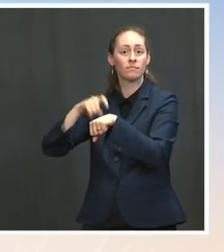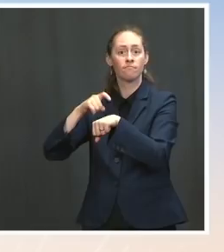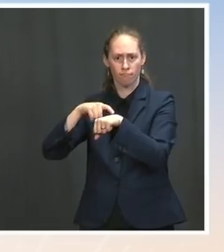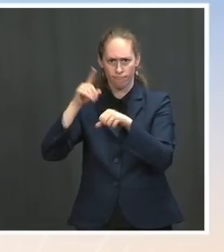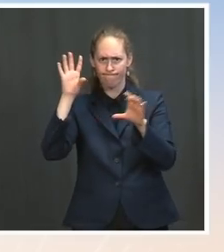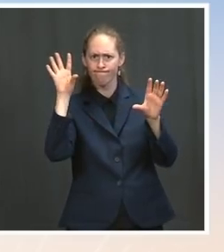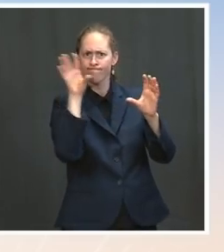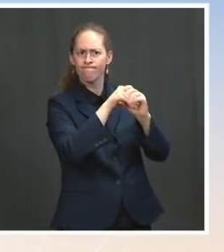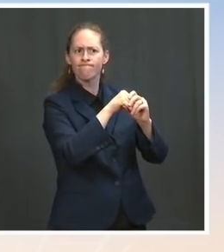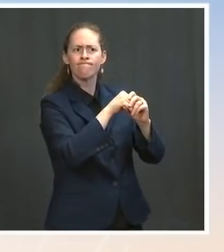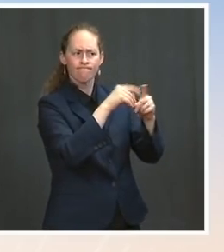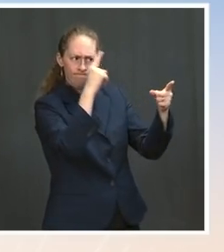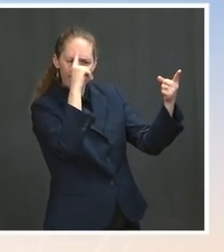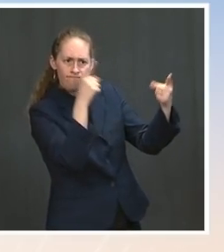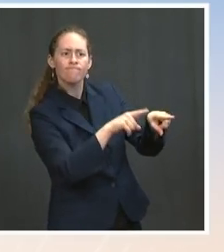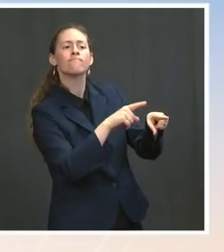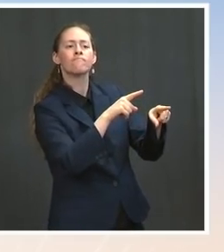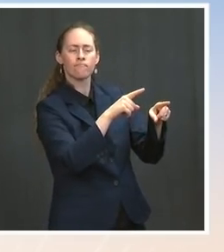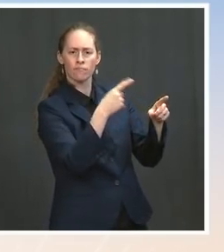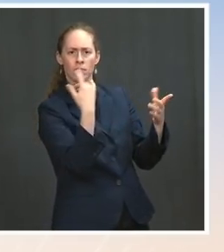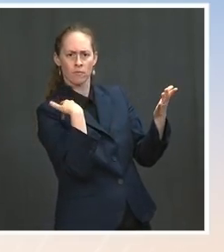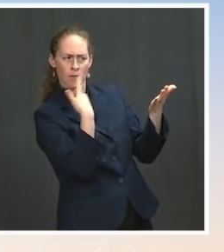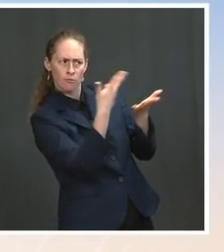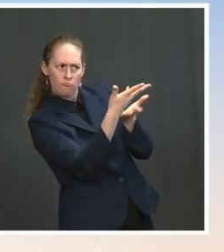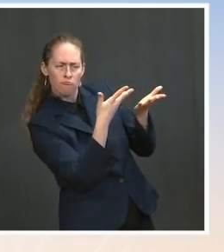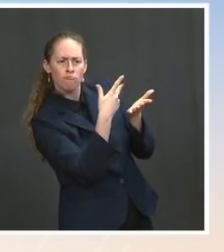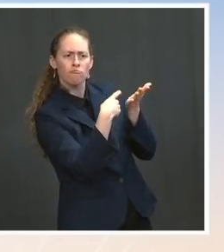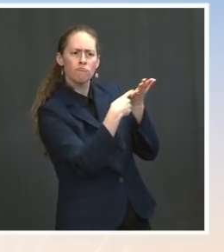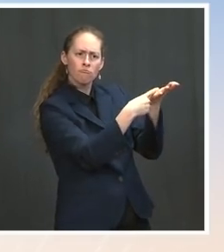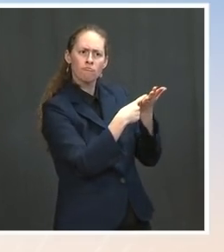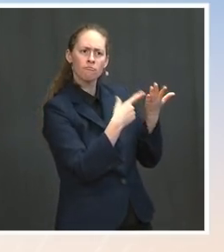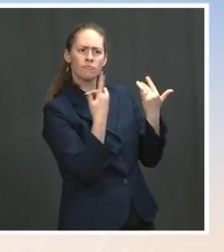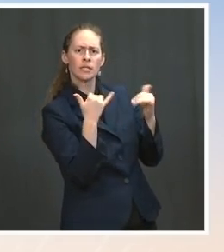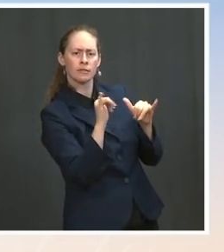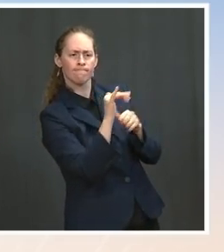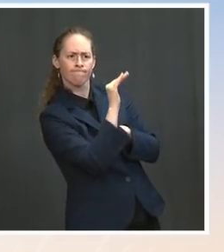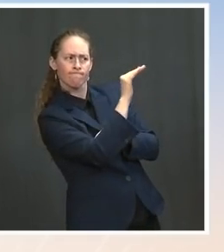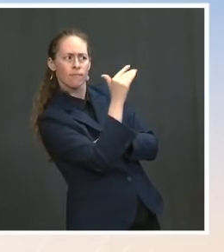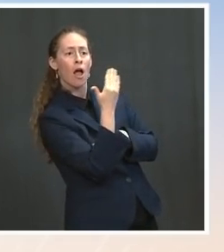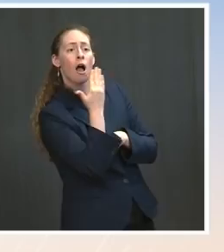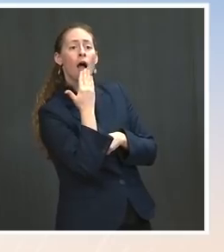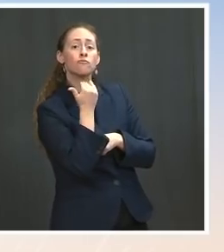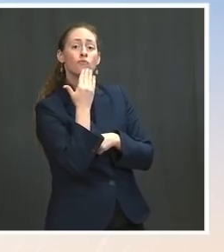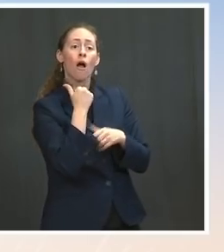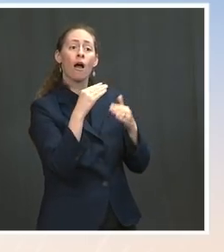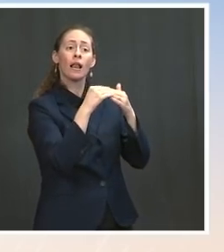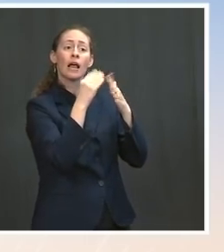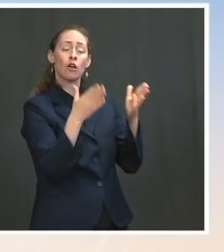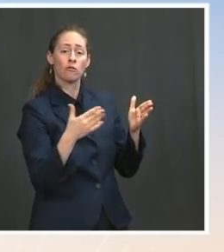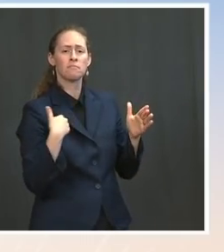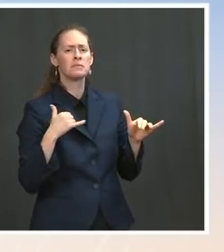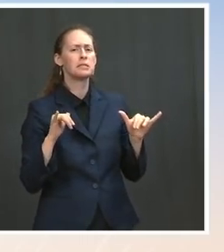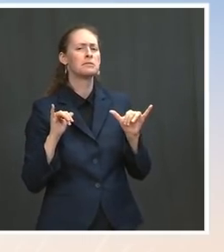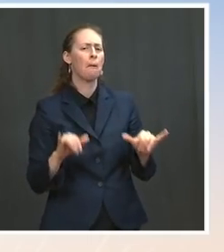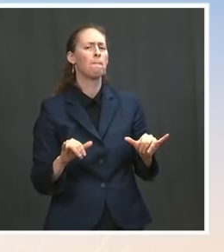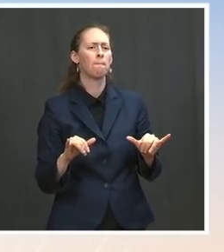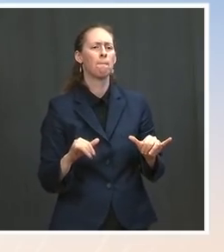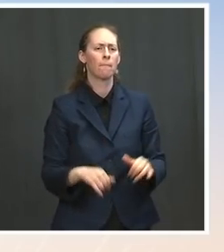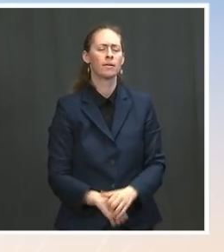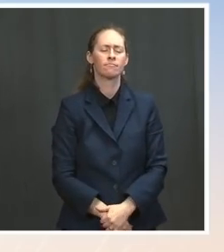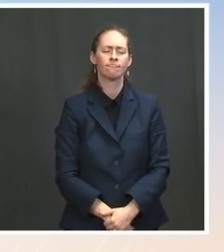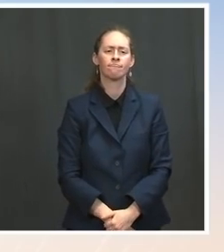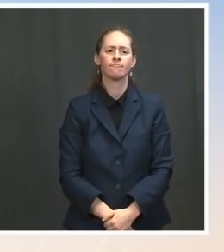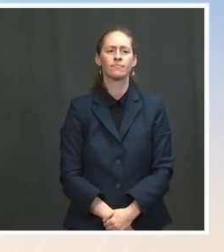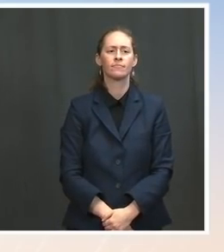brief the leaders in Israel as we have over the last several years, but our position hasn't changed. Okay, last question, if I may. Sure. You know, the